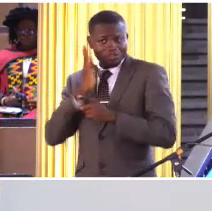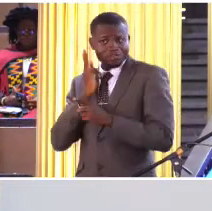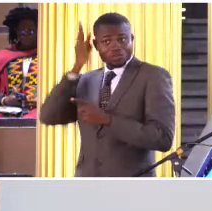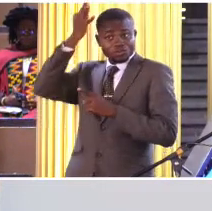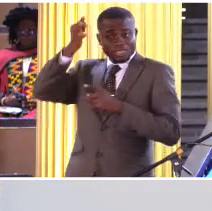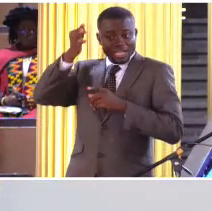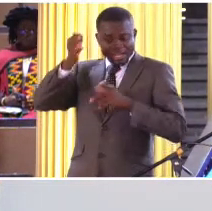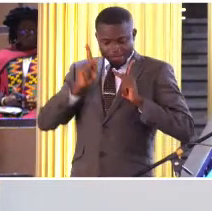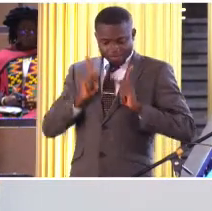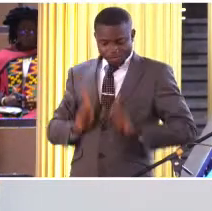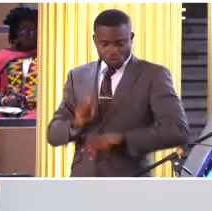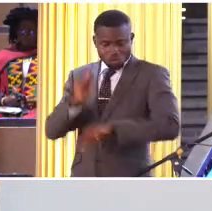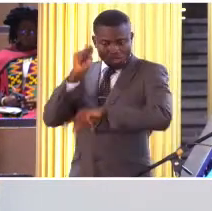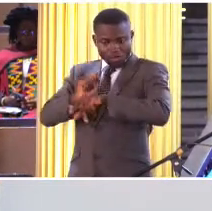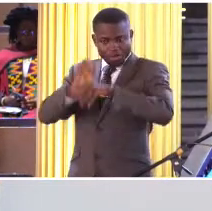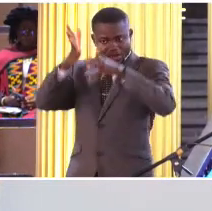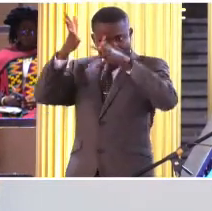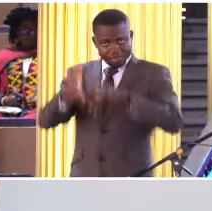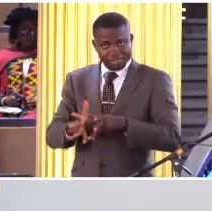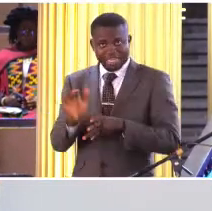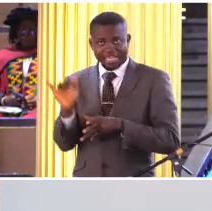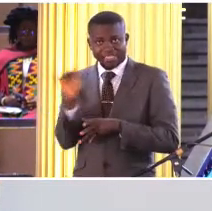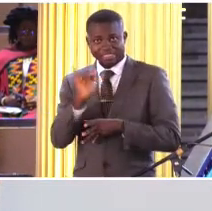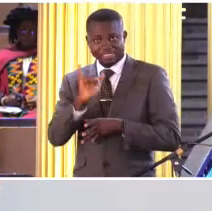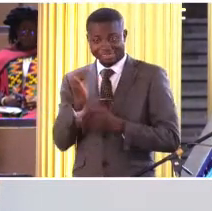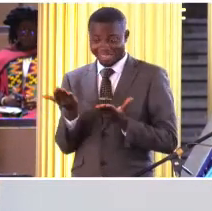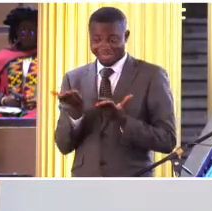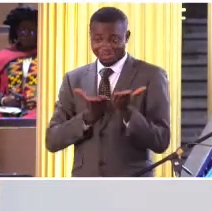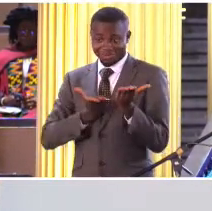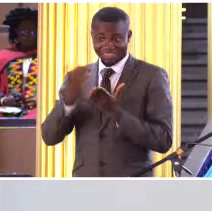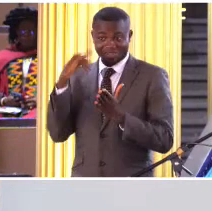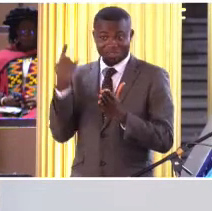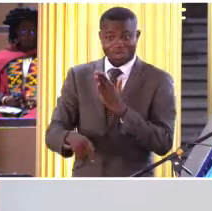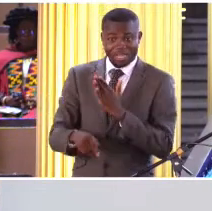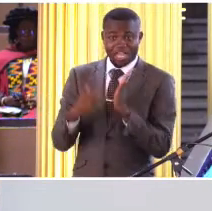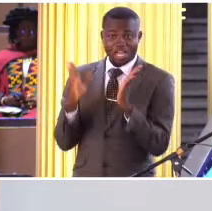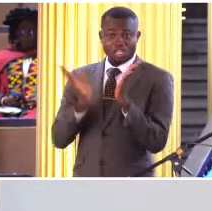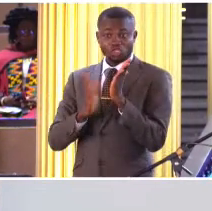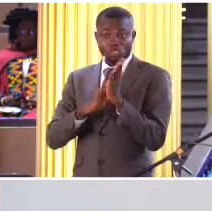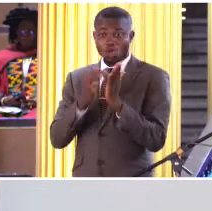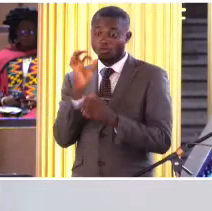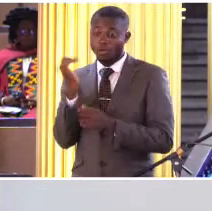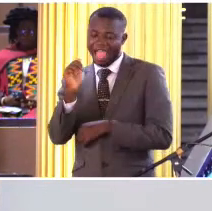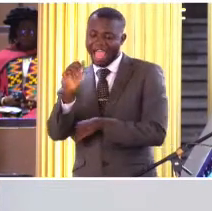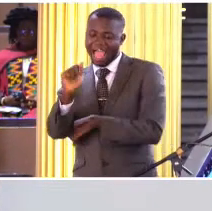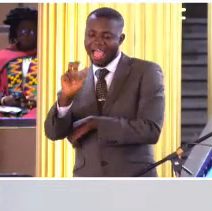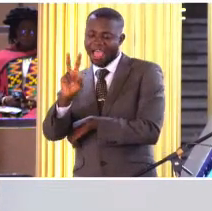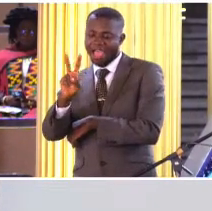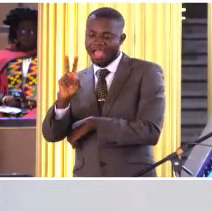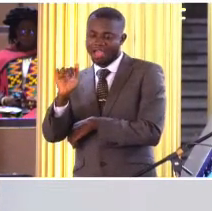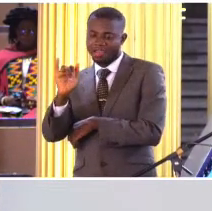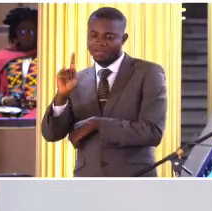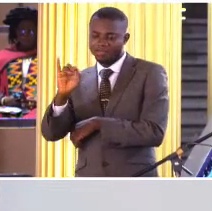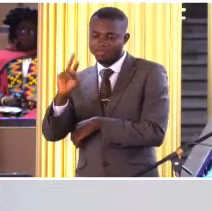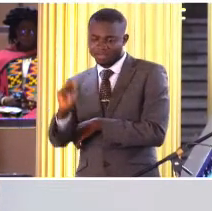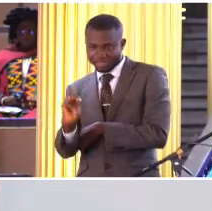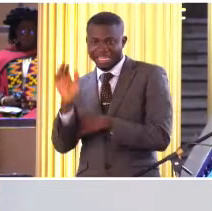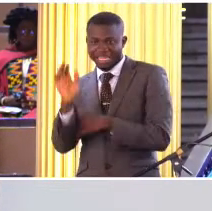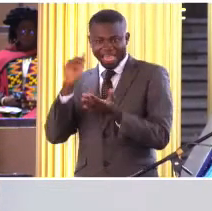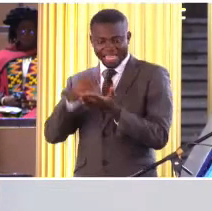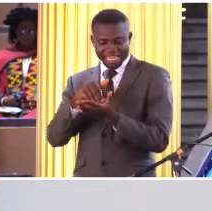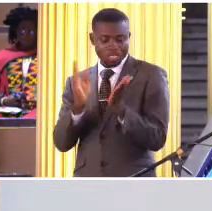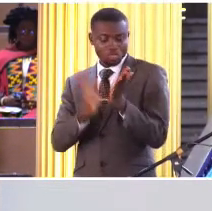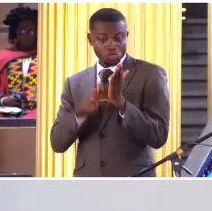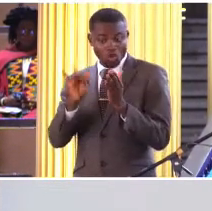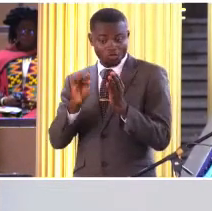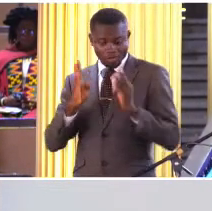and scholars. He currently serves as the School Examinations Officer for the School of